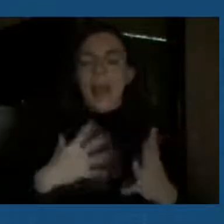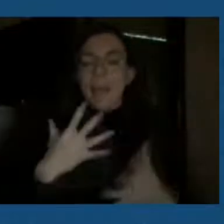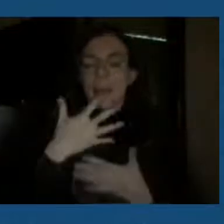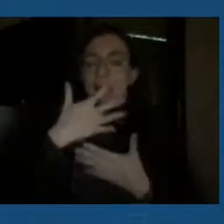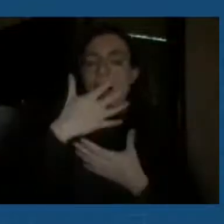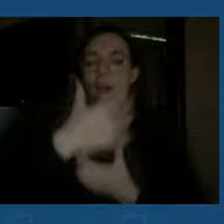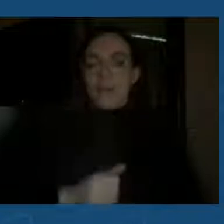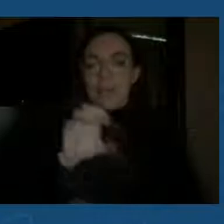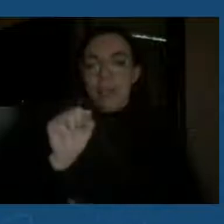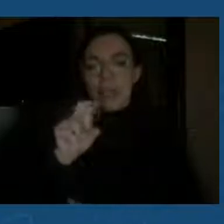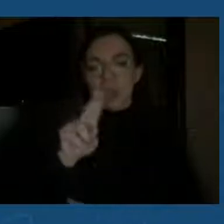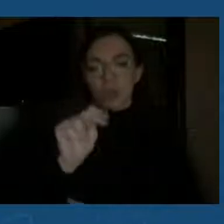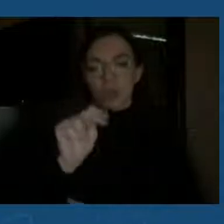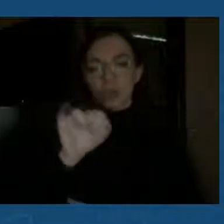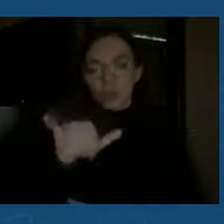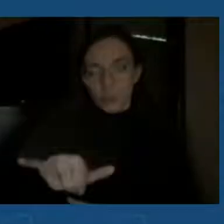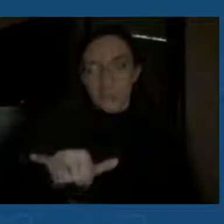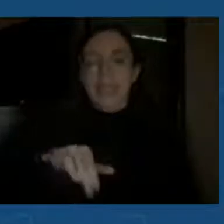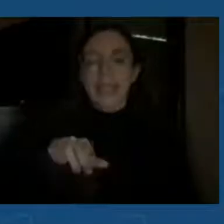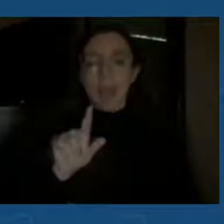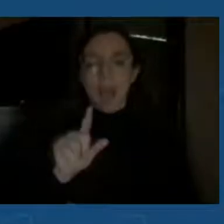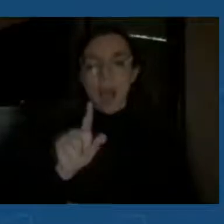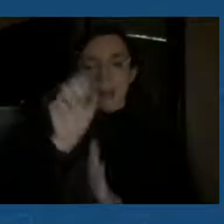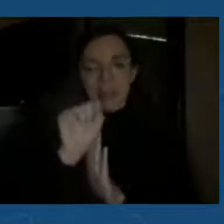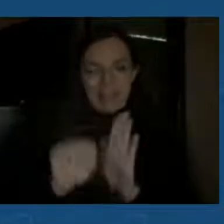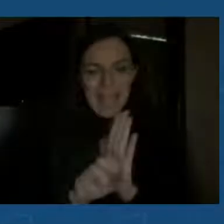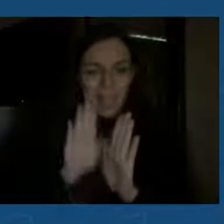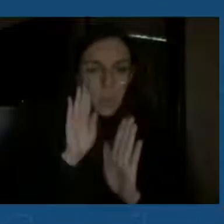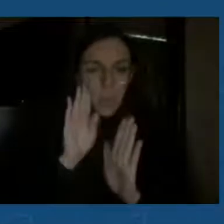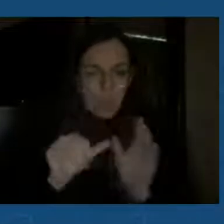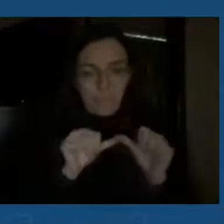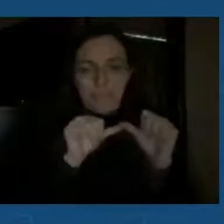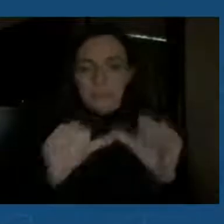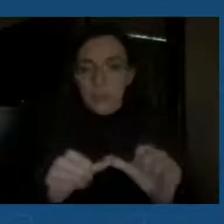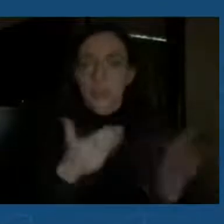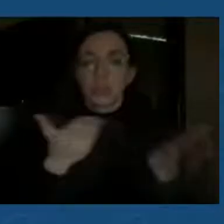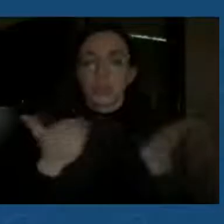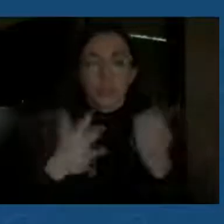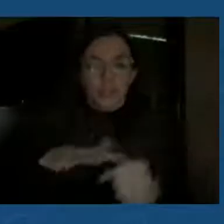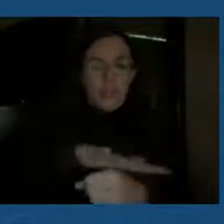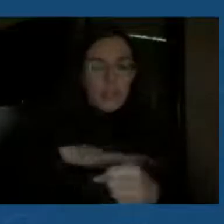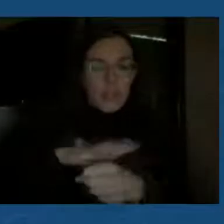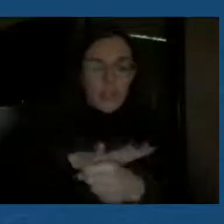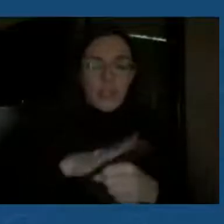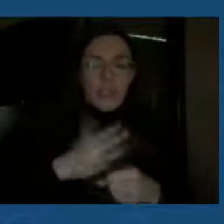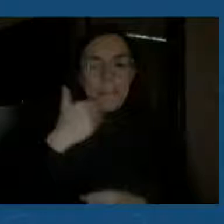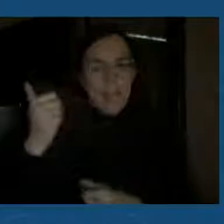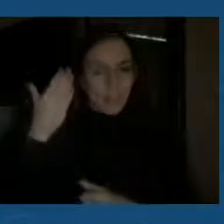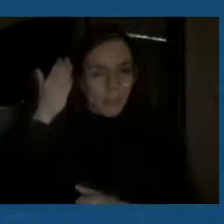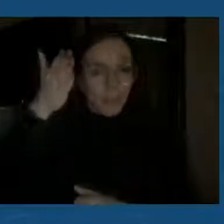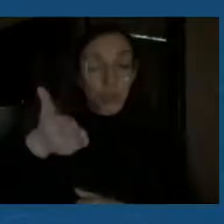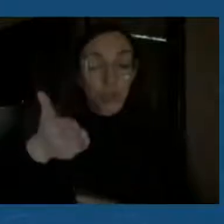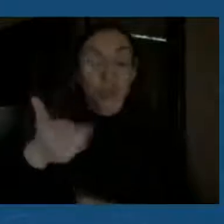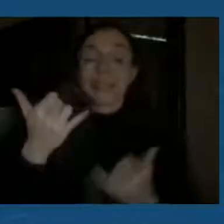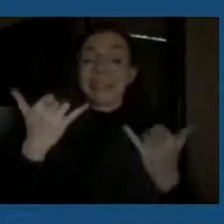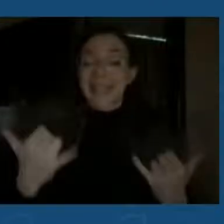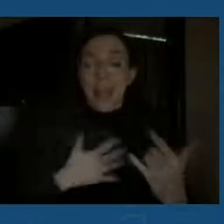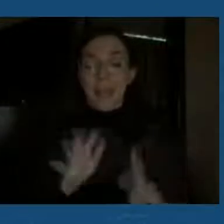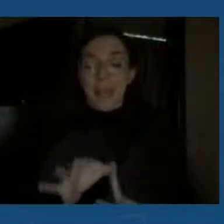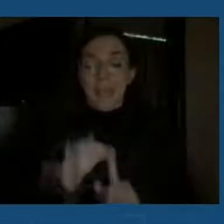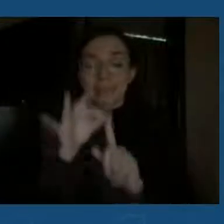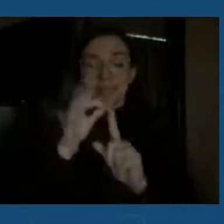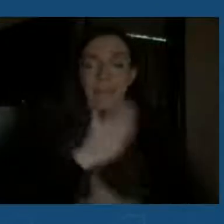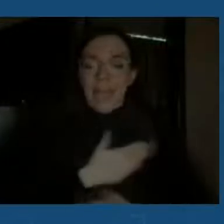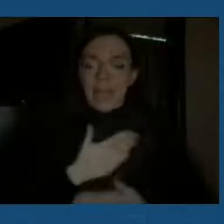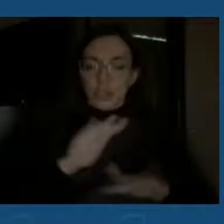lead the nation in innovation and serve the region even better in the years to come. It is now my distinct pleasure to introduce